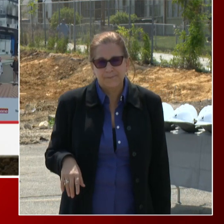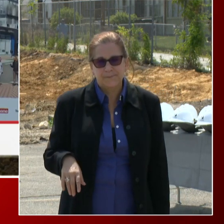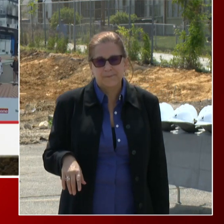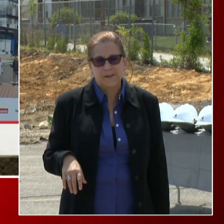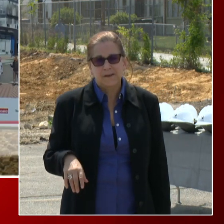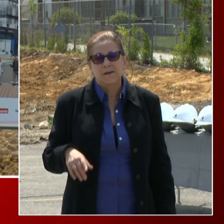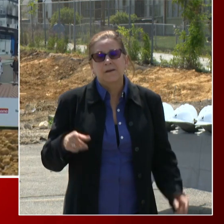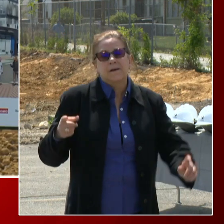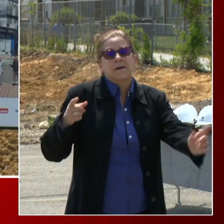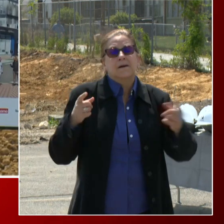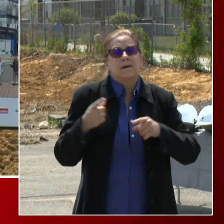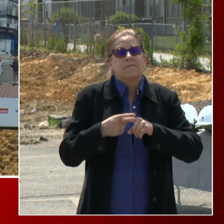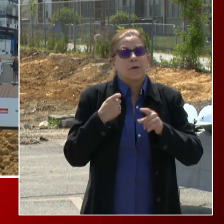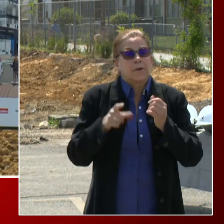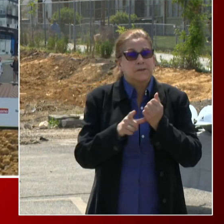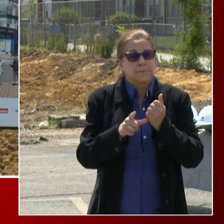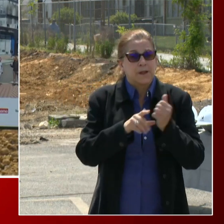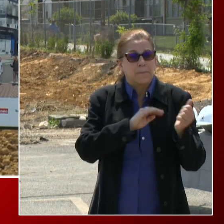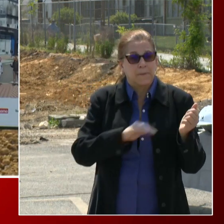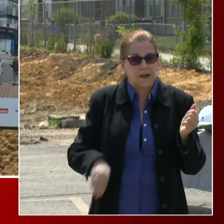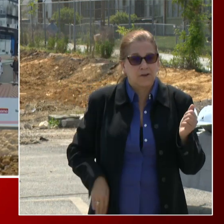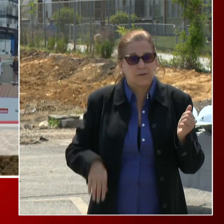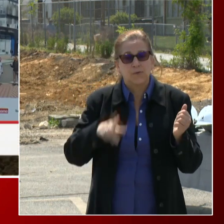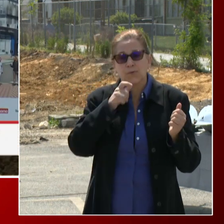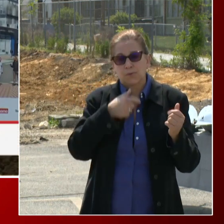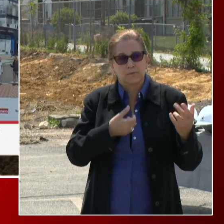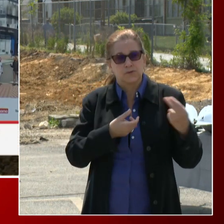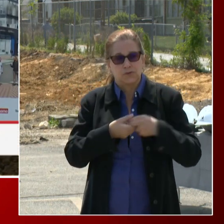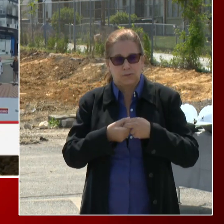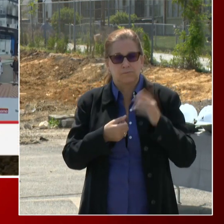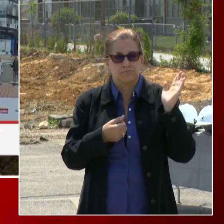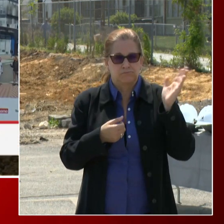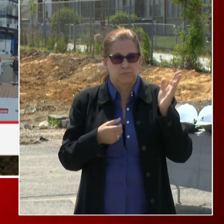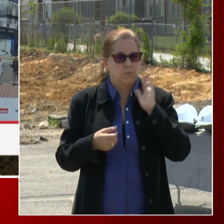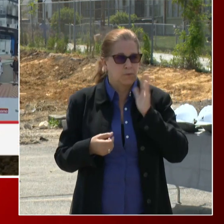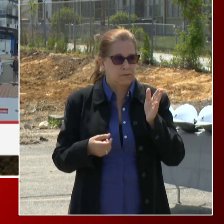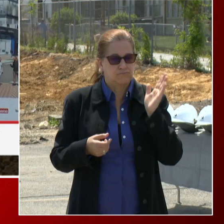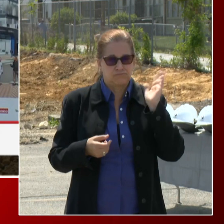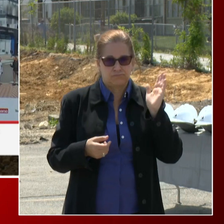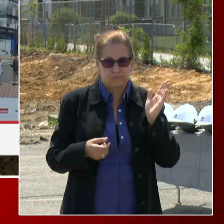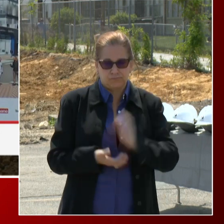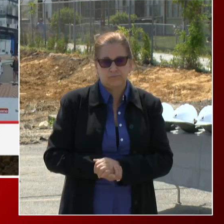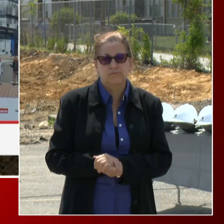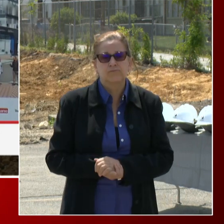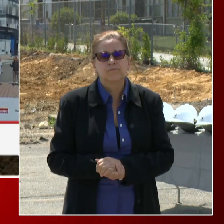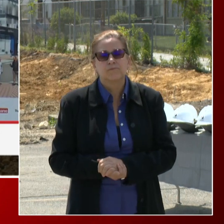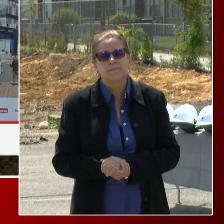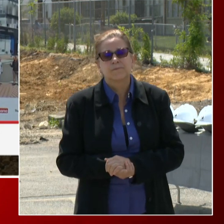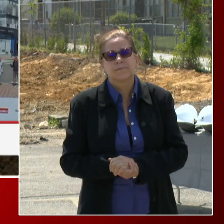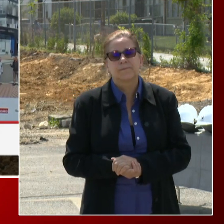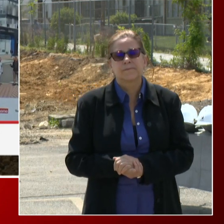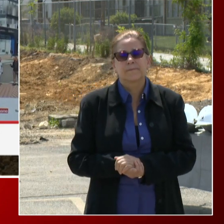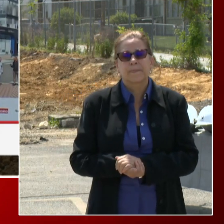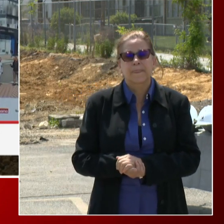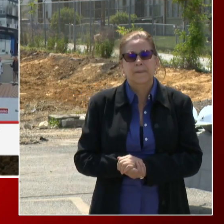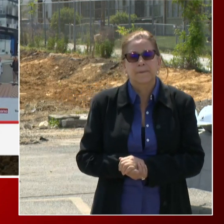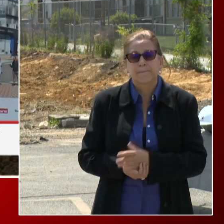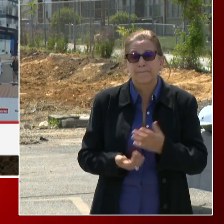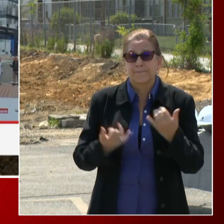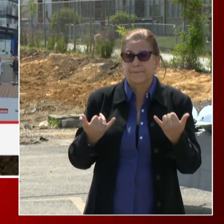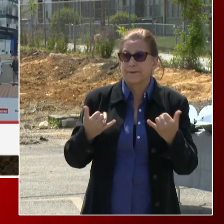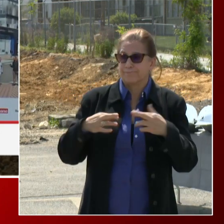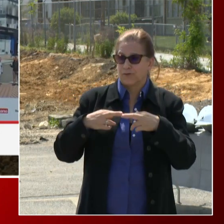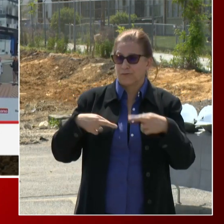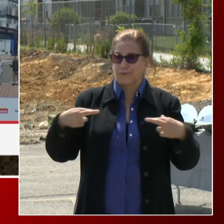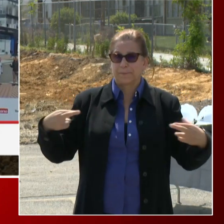Deputy Mayor Falchicchio will also join us with his team for the ribbon cutting. So with that, I